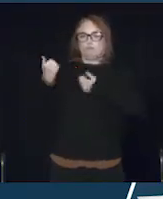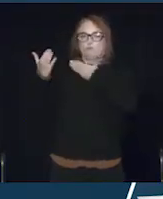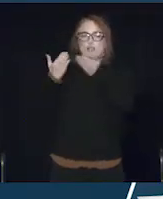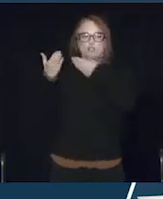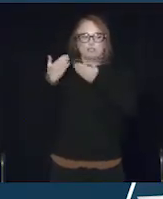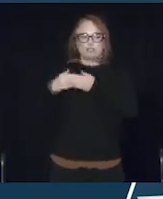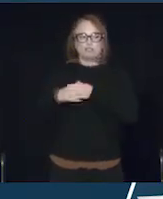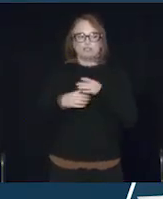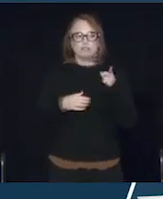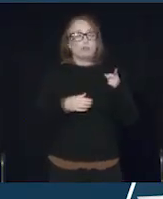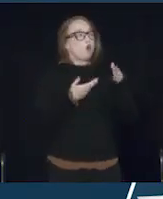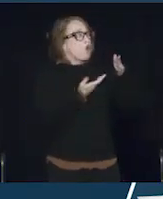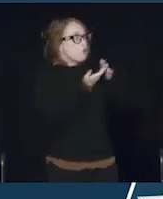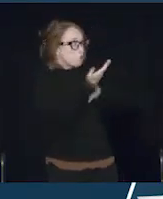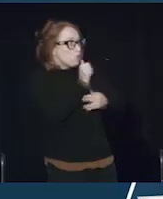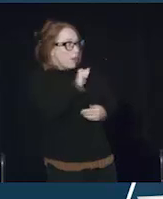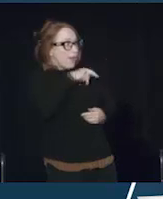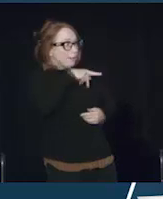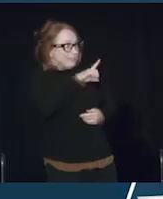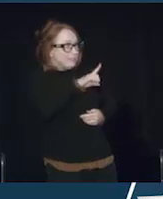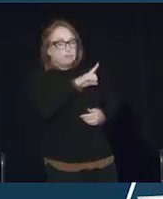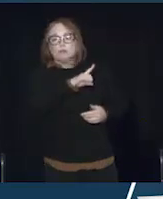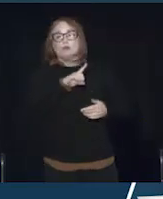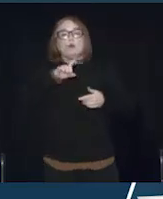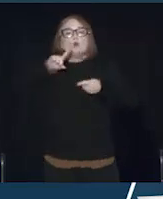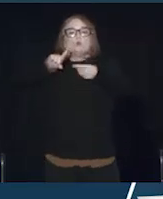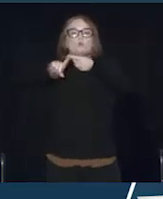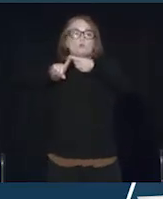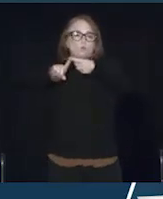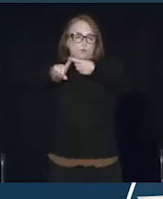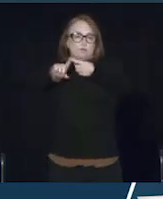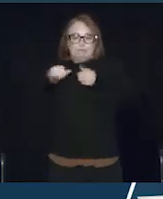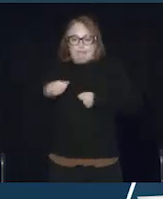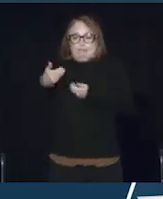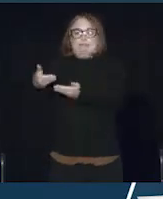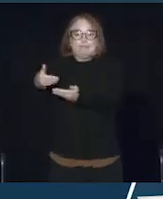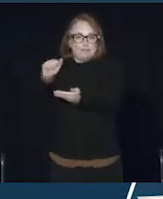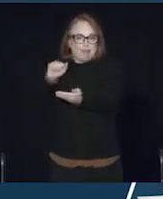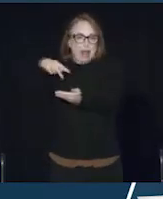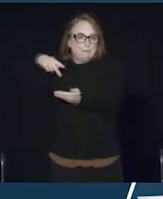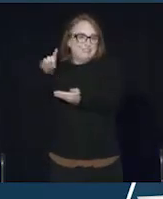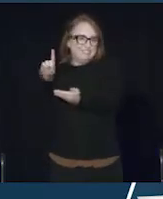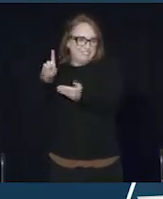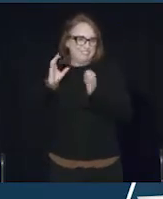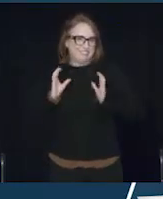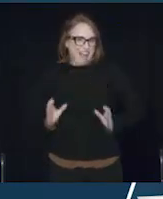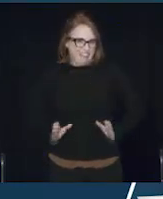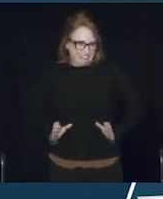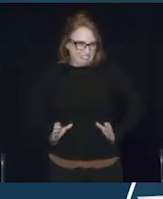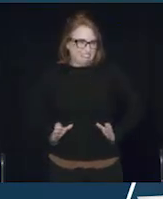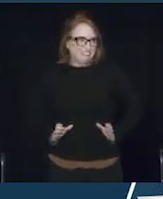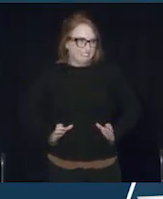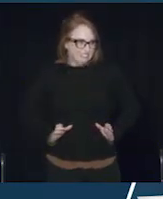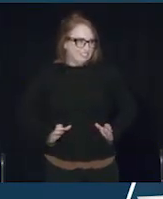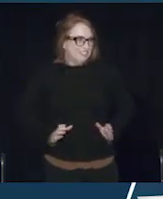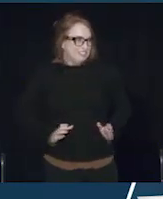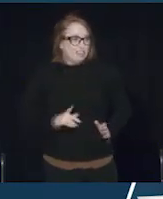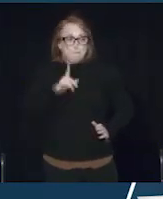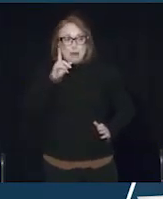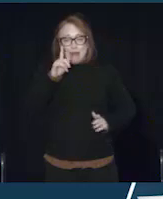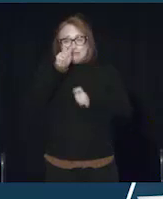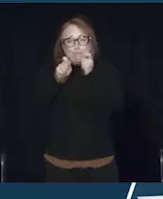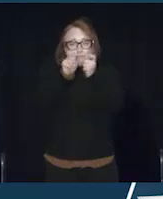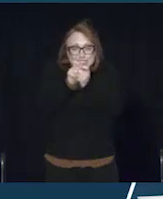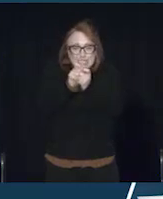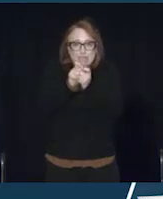all To APD clients. to APD clients, right? Yeah. But if you have any specific questions, specifically,